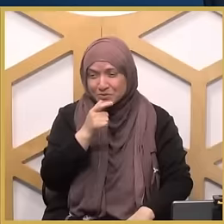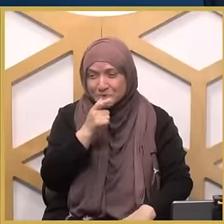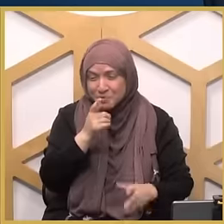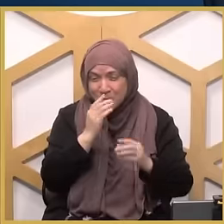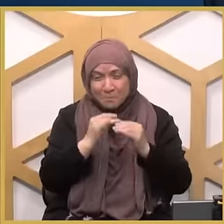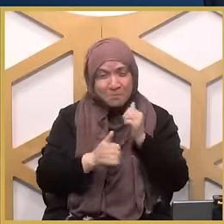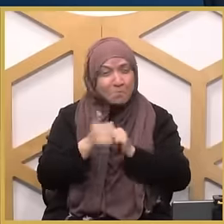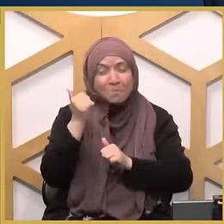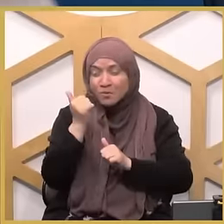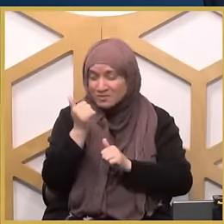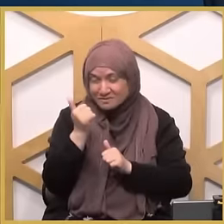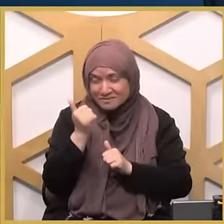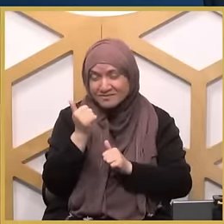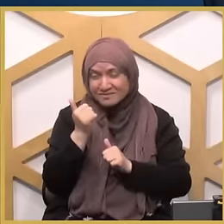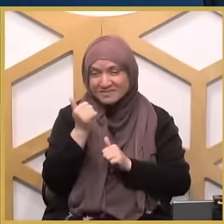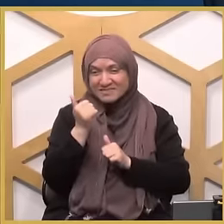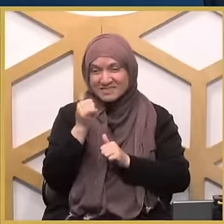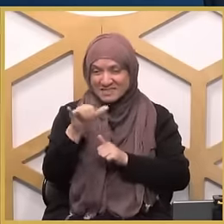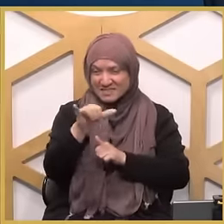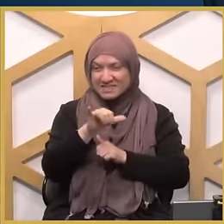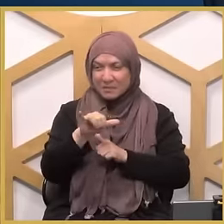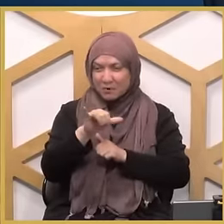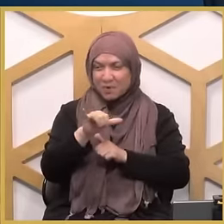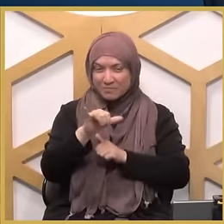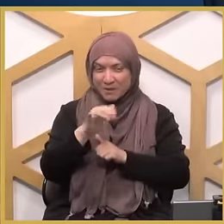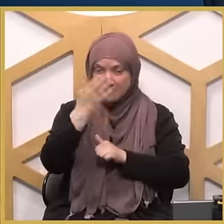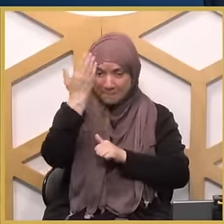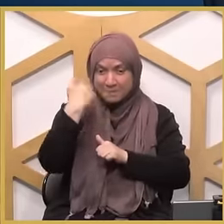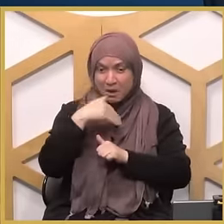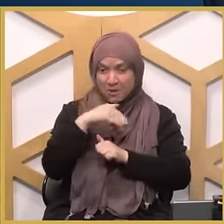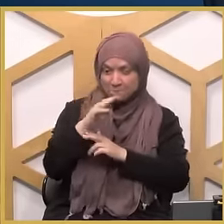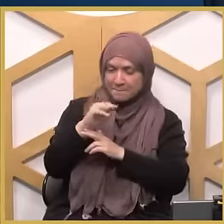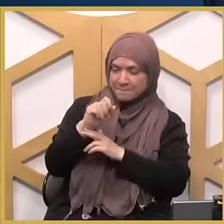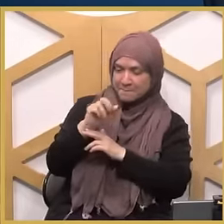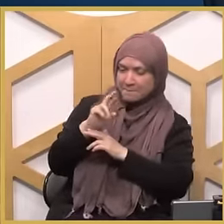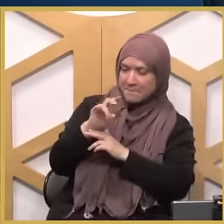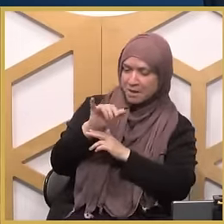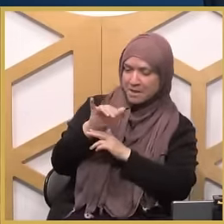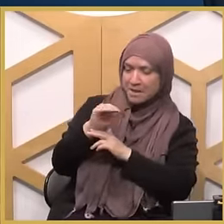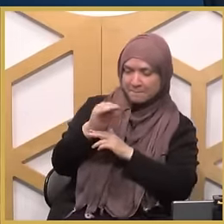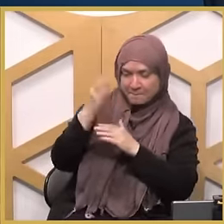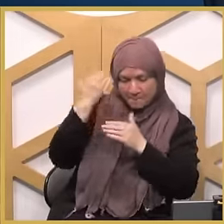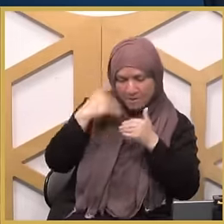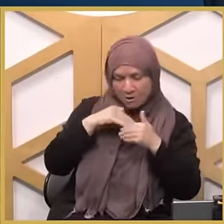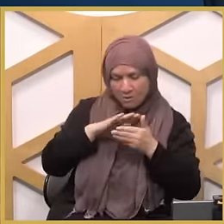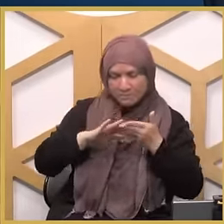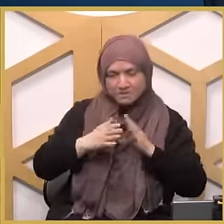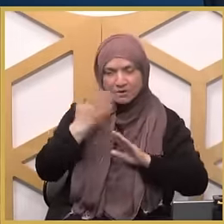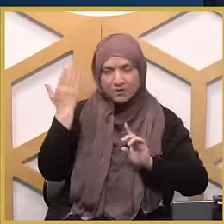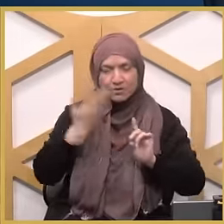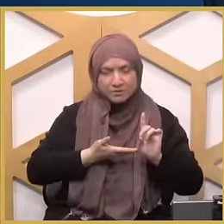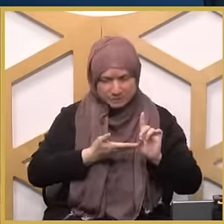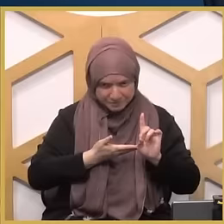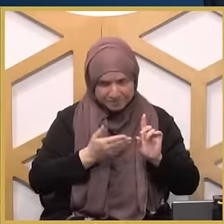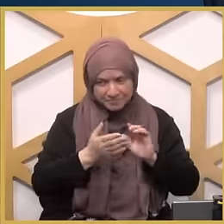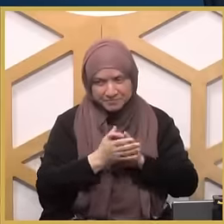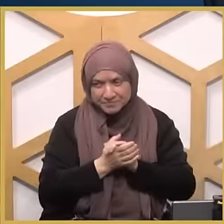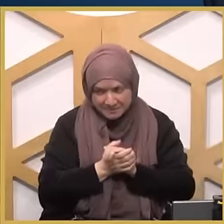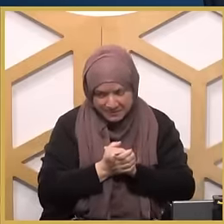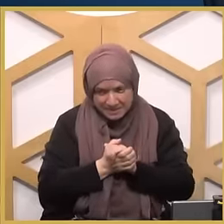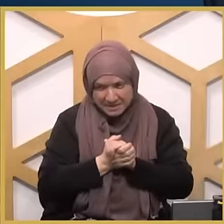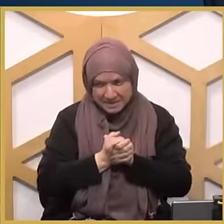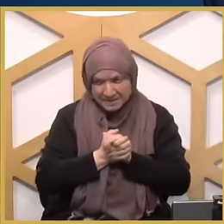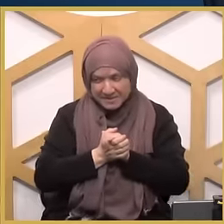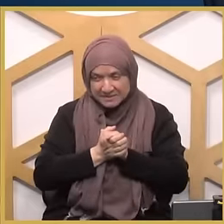his entire life? What was he desiring to have? What was he loving to have? Just a child. Just have a child. Allah says, I'll give you